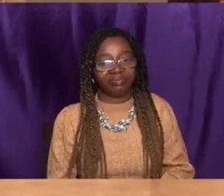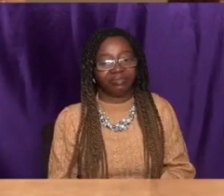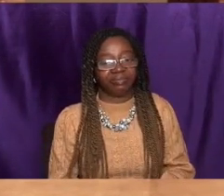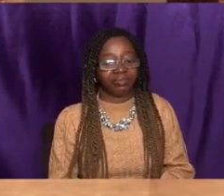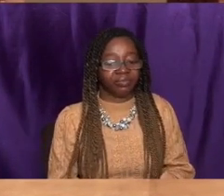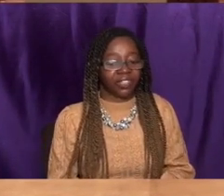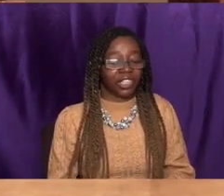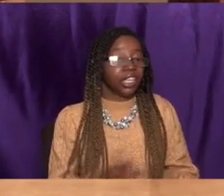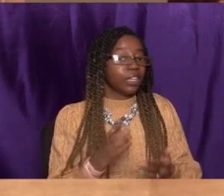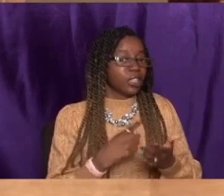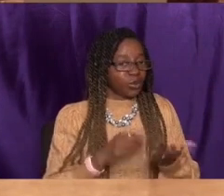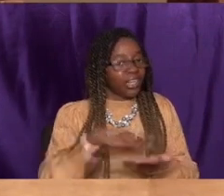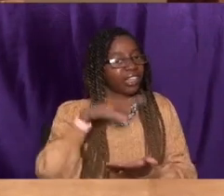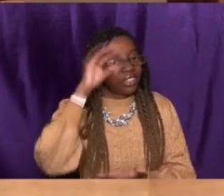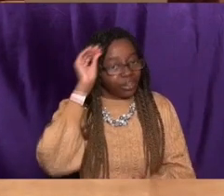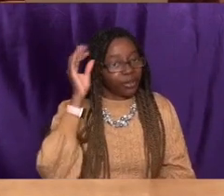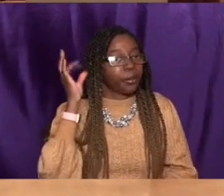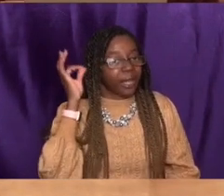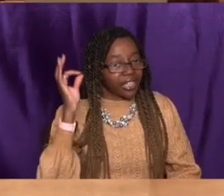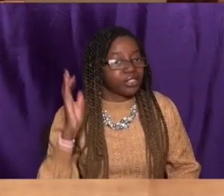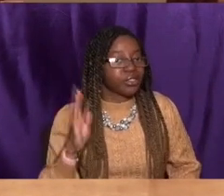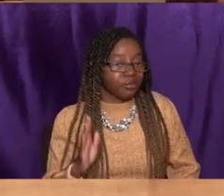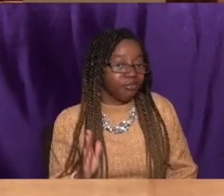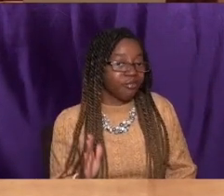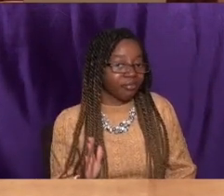But here's what I learned, Felder.